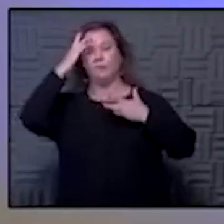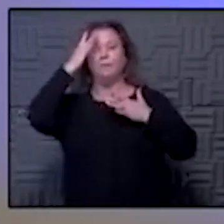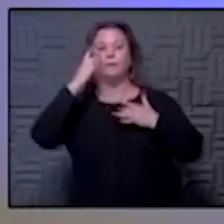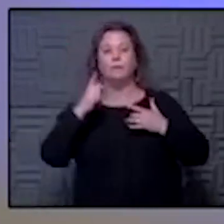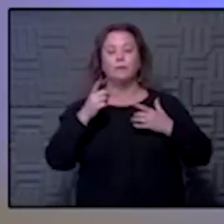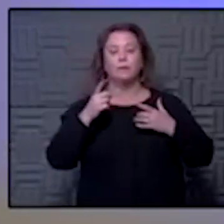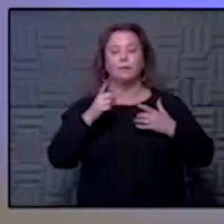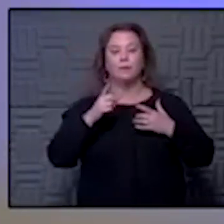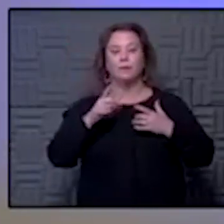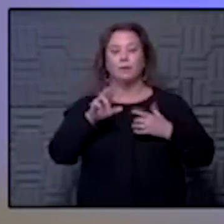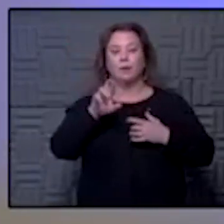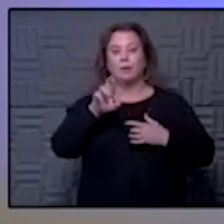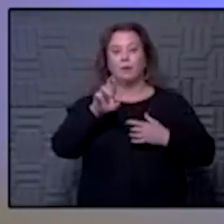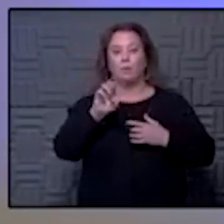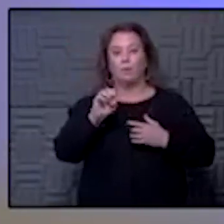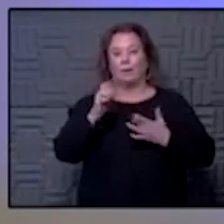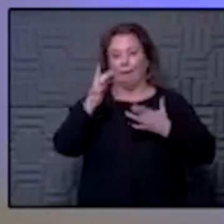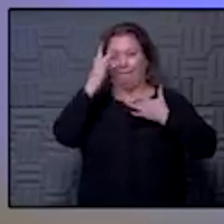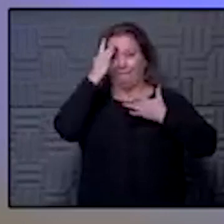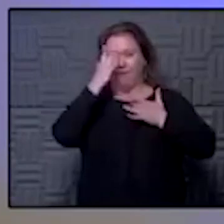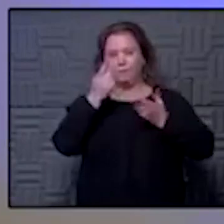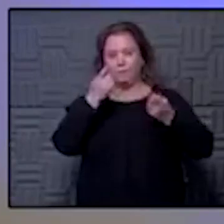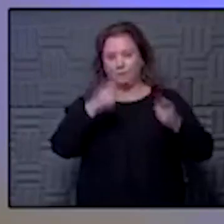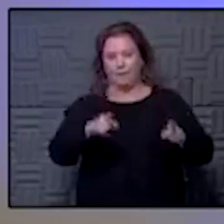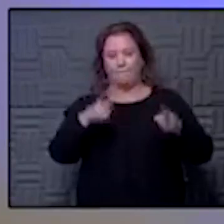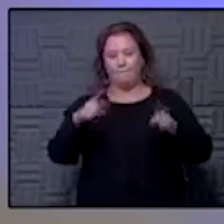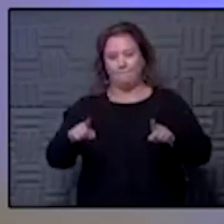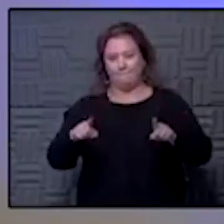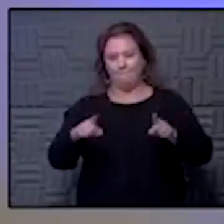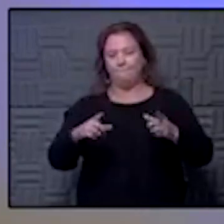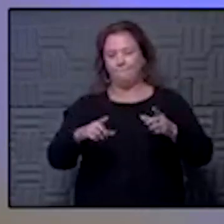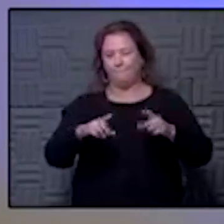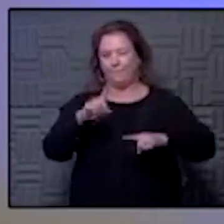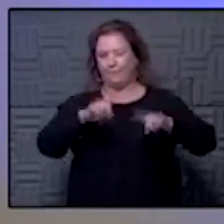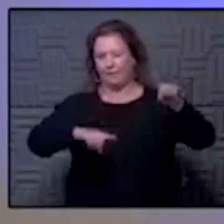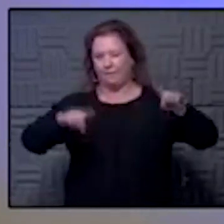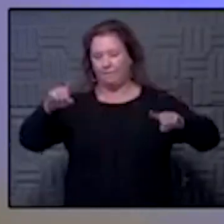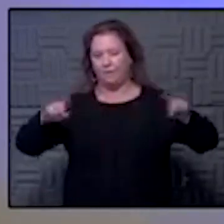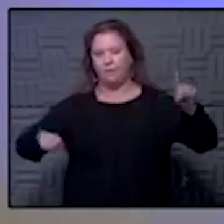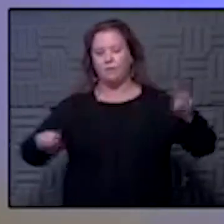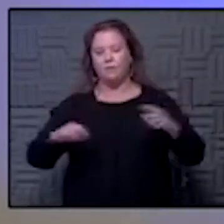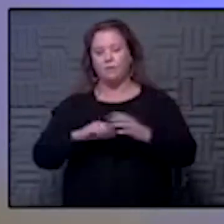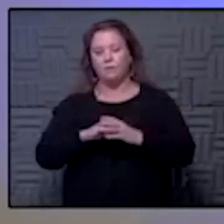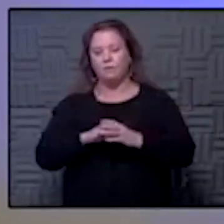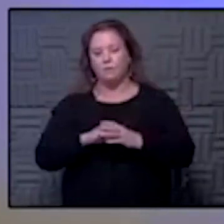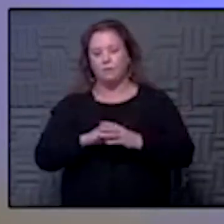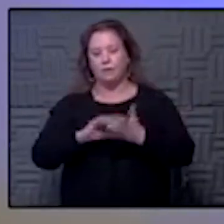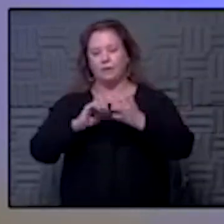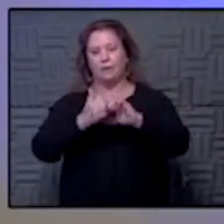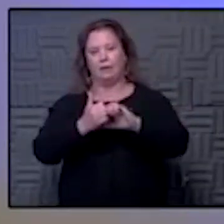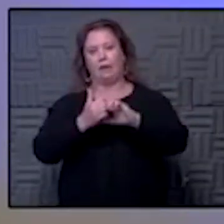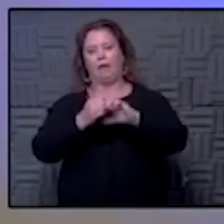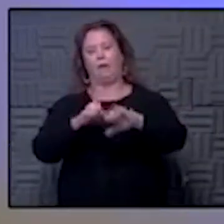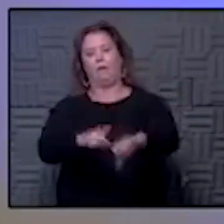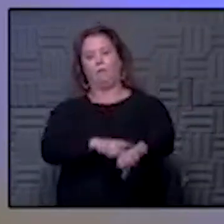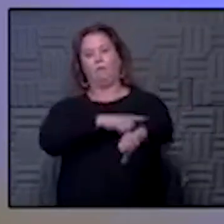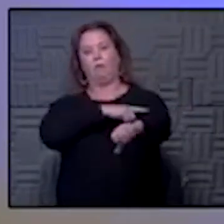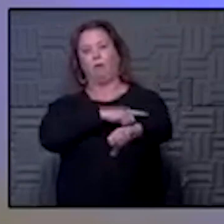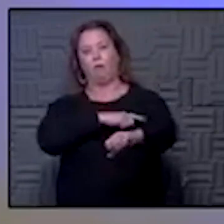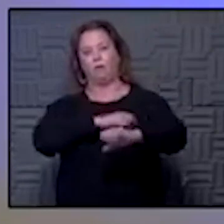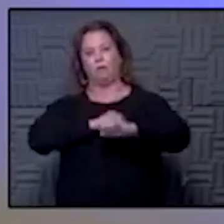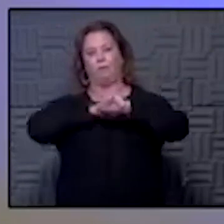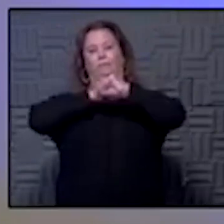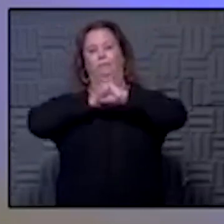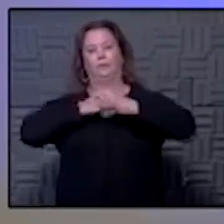that reinfection does occur. And that varies in individuals in terms of that how long does your